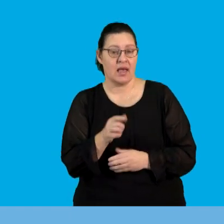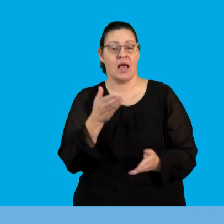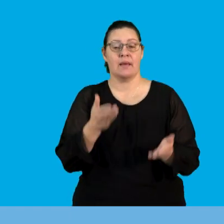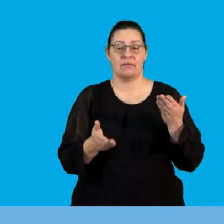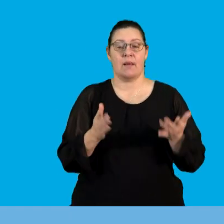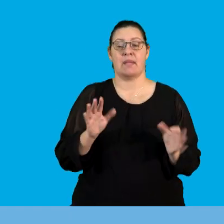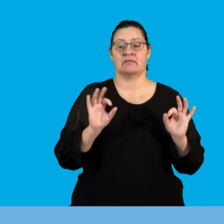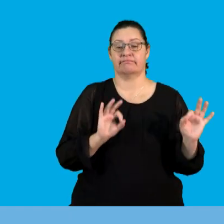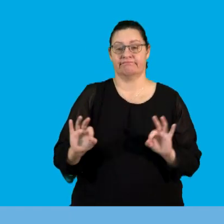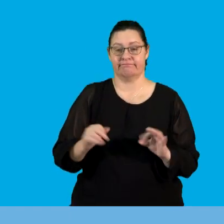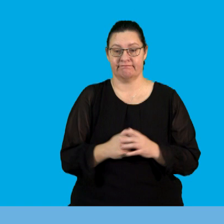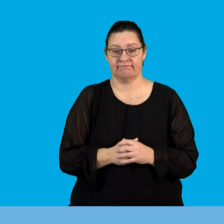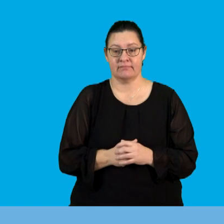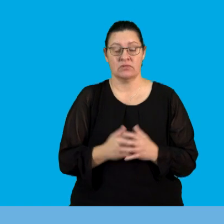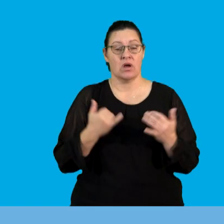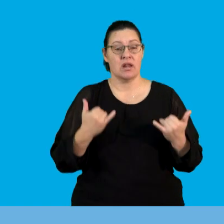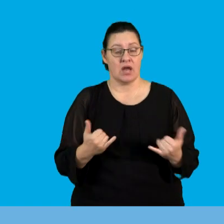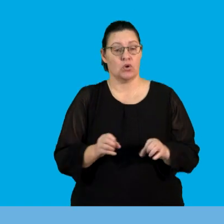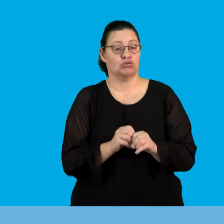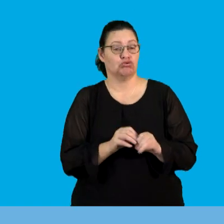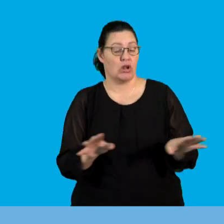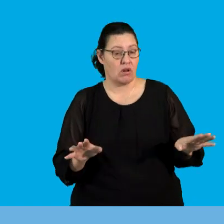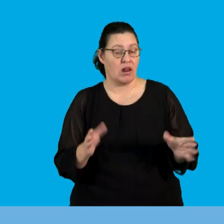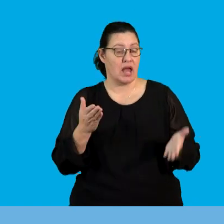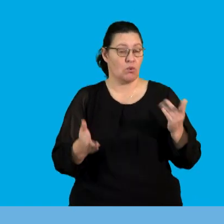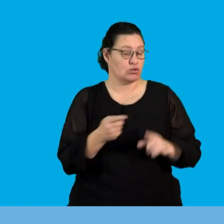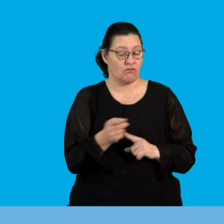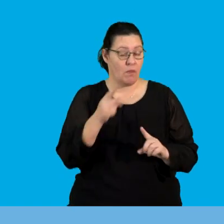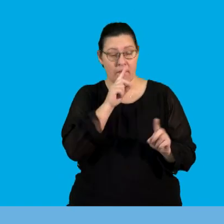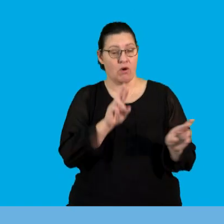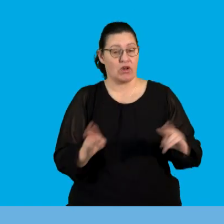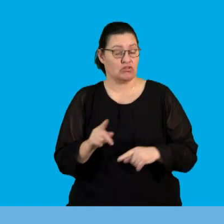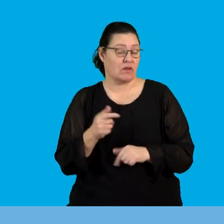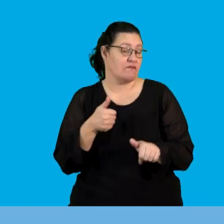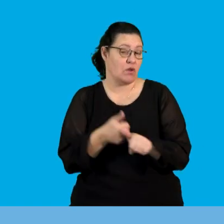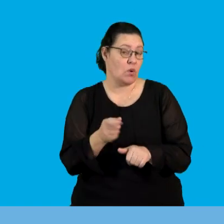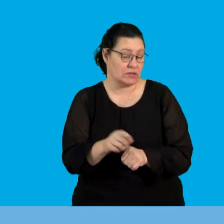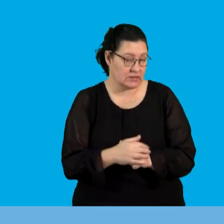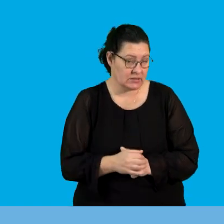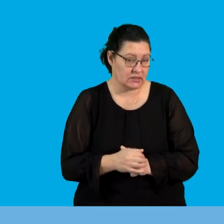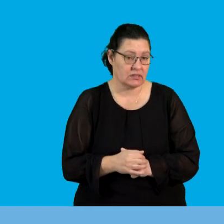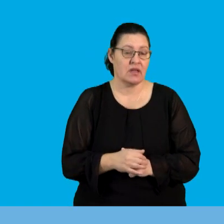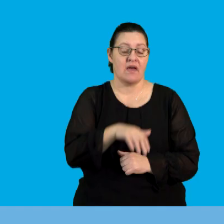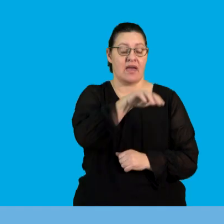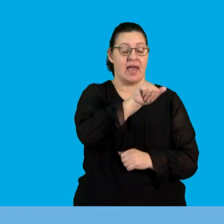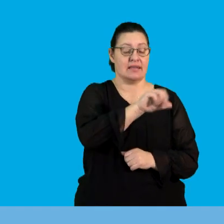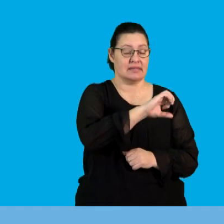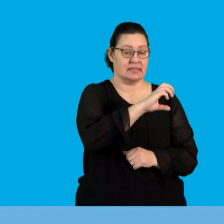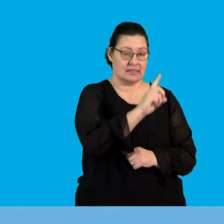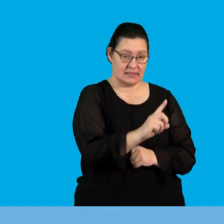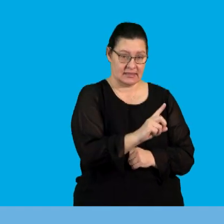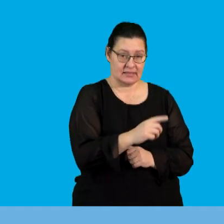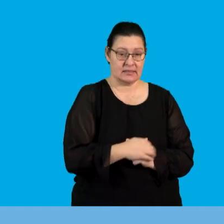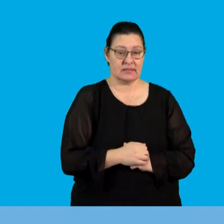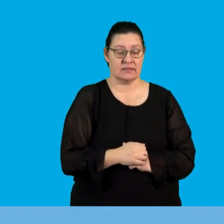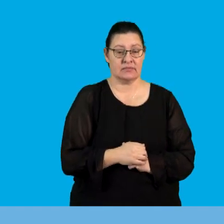that, this equation is balanced. So now, our general equation for this particular reaction is as follows. We have an